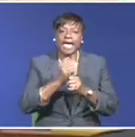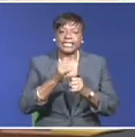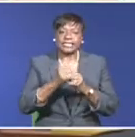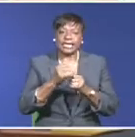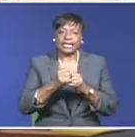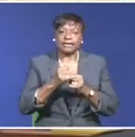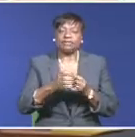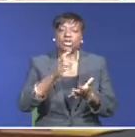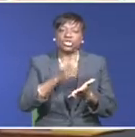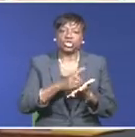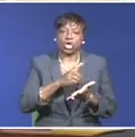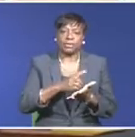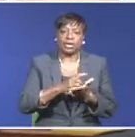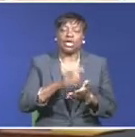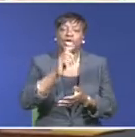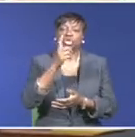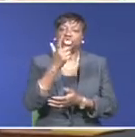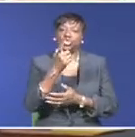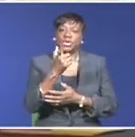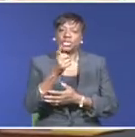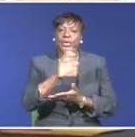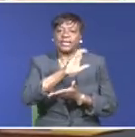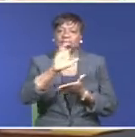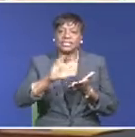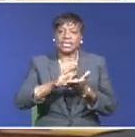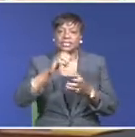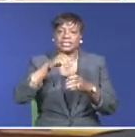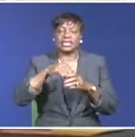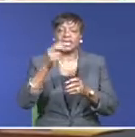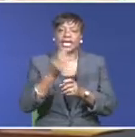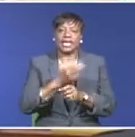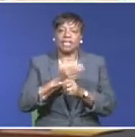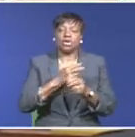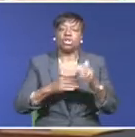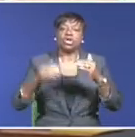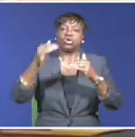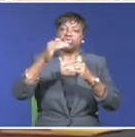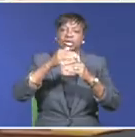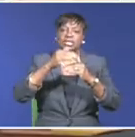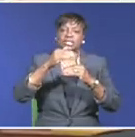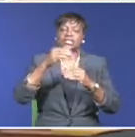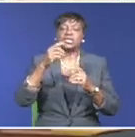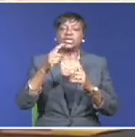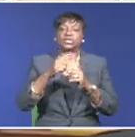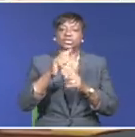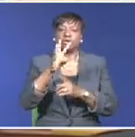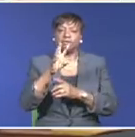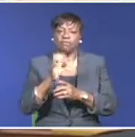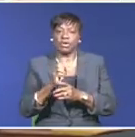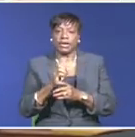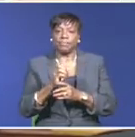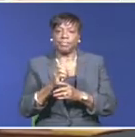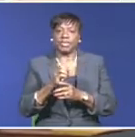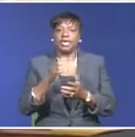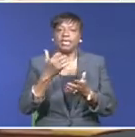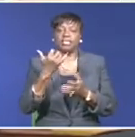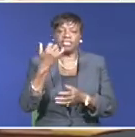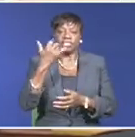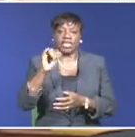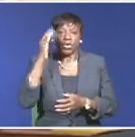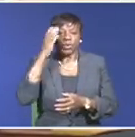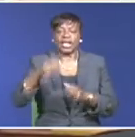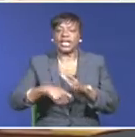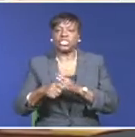in Haiti. They are going to increase that to 40 centers. And this center is responsible for issuing national ID